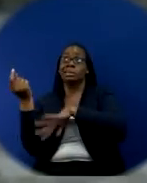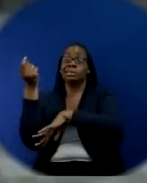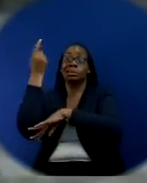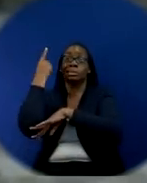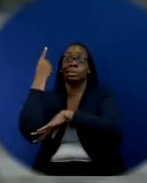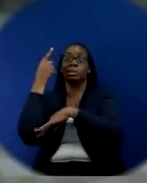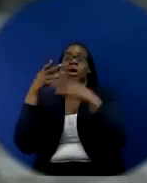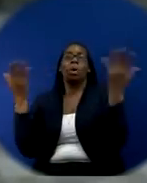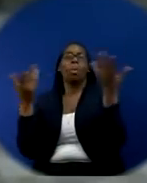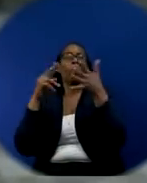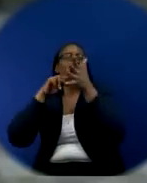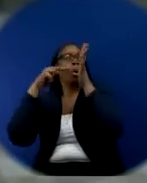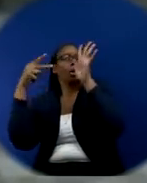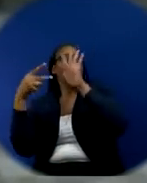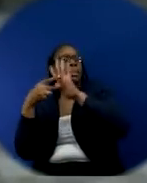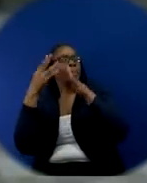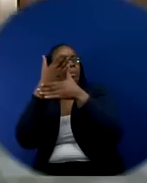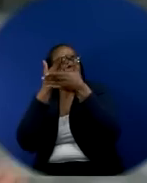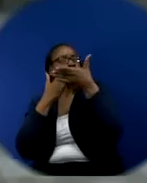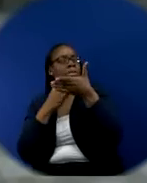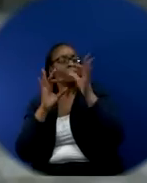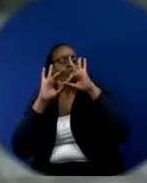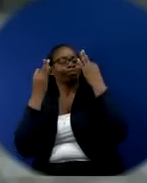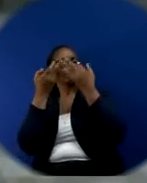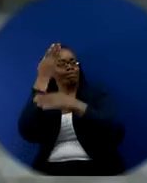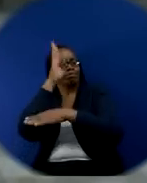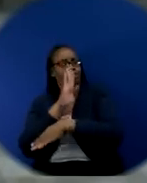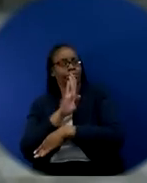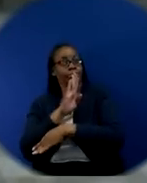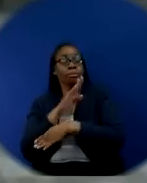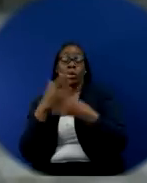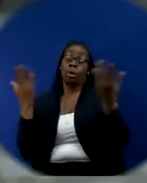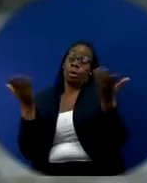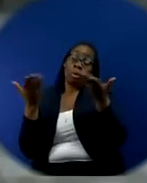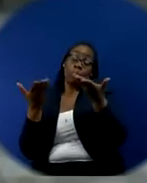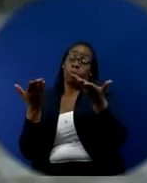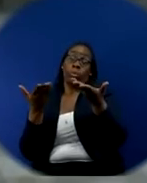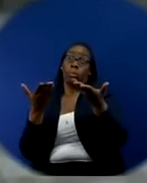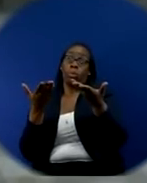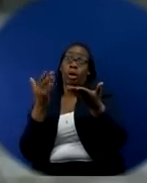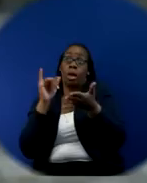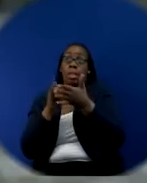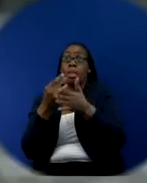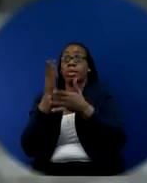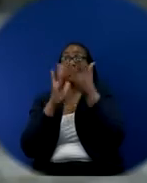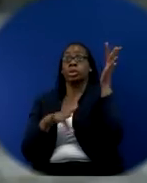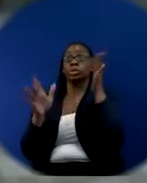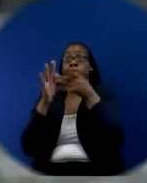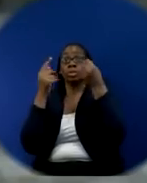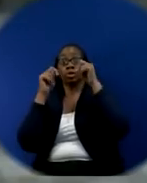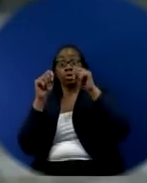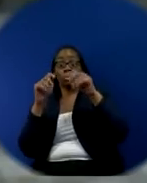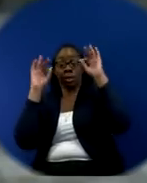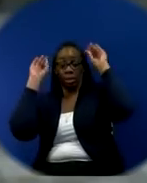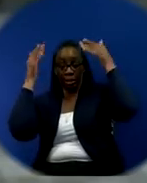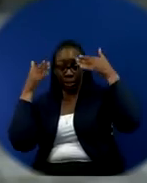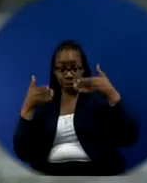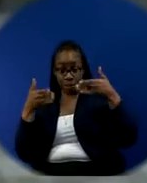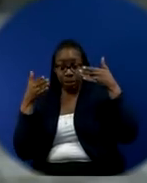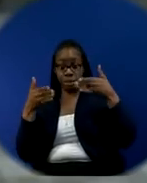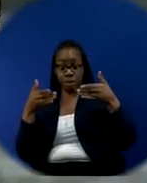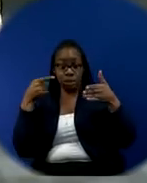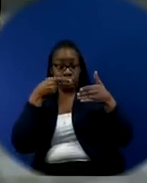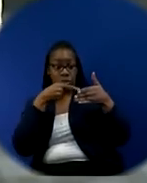of what it means to be a part of the family of God. Well, that's what Jesus is trying to teach on this certain